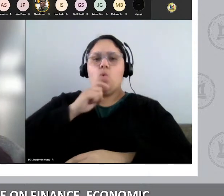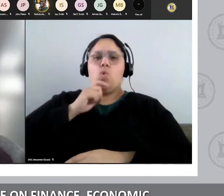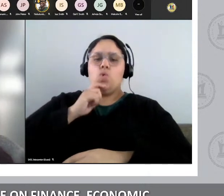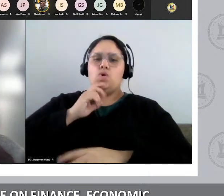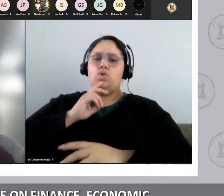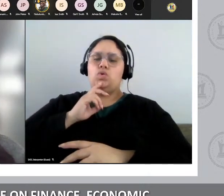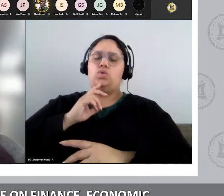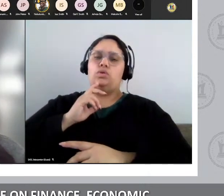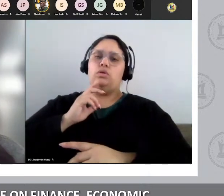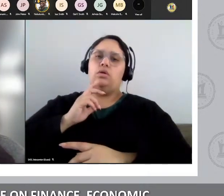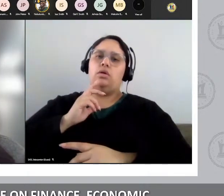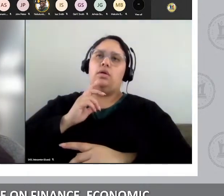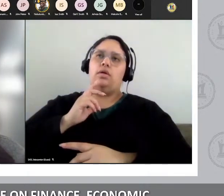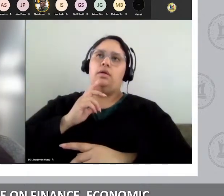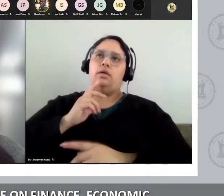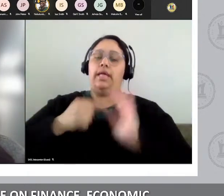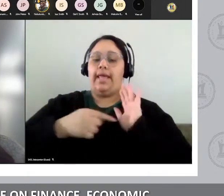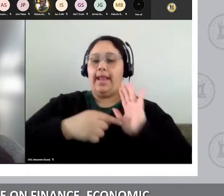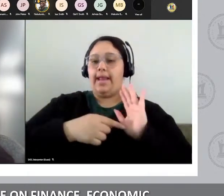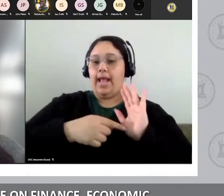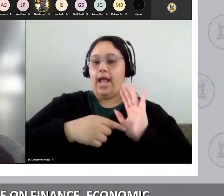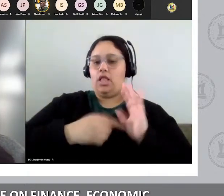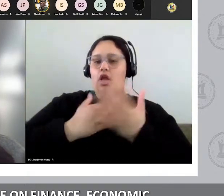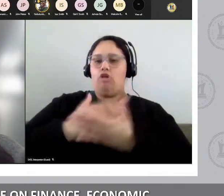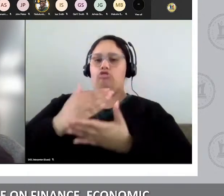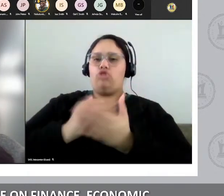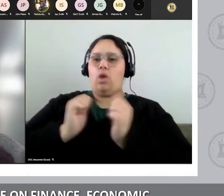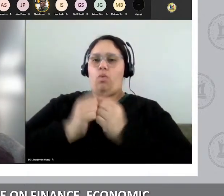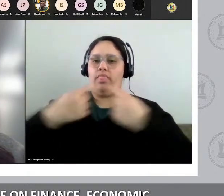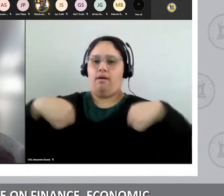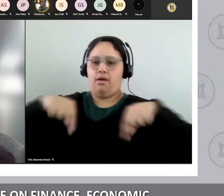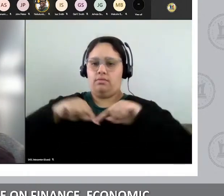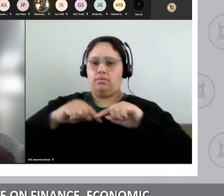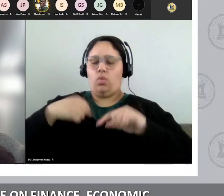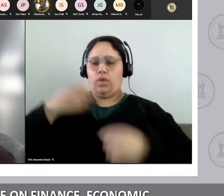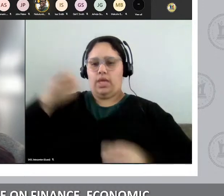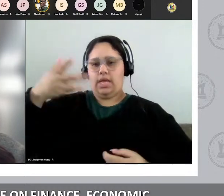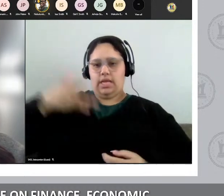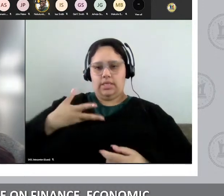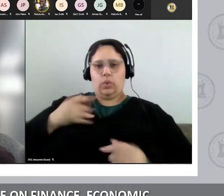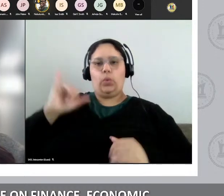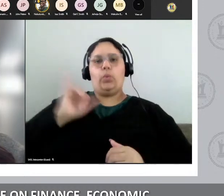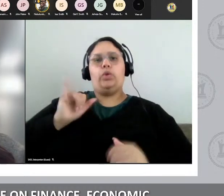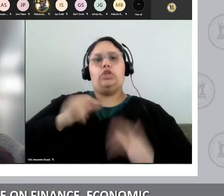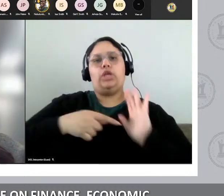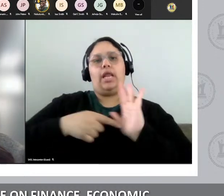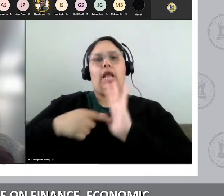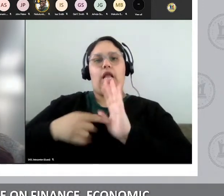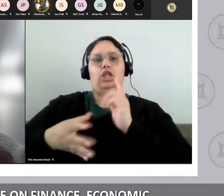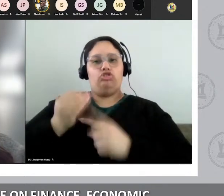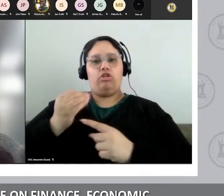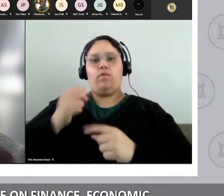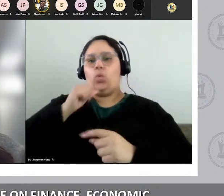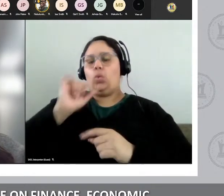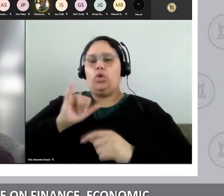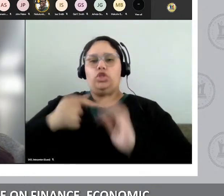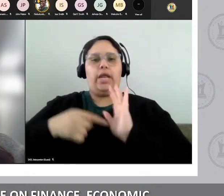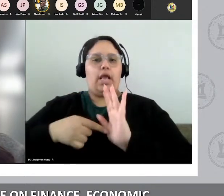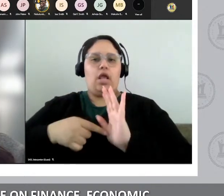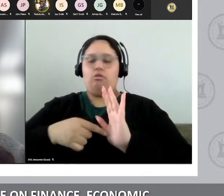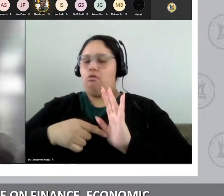the indicators are shared with us and that we get an indication of which indicators were achieved, which indicators